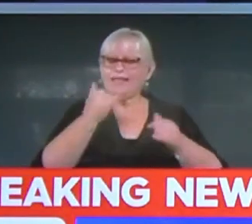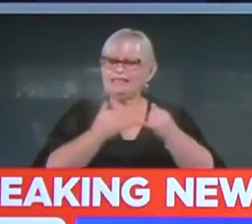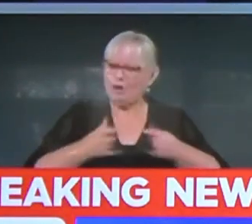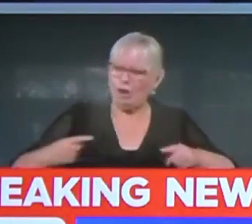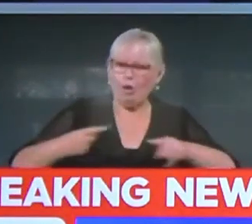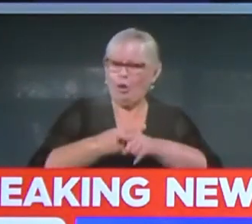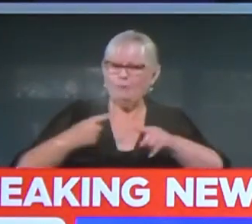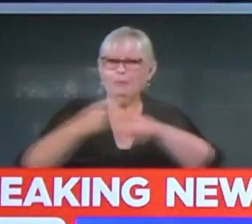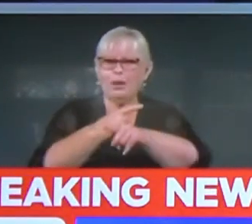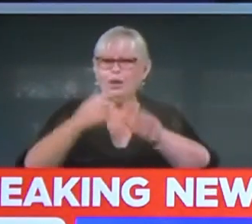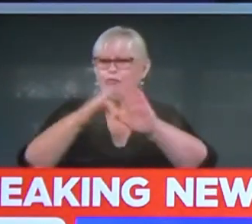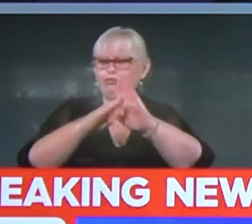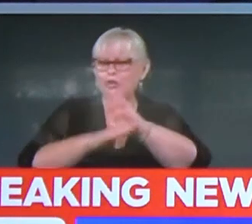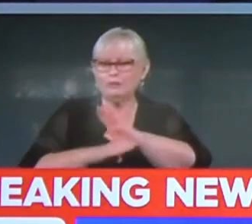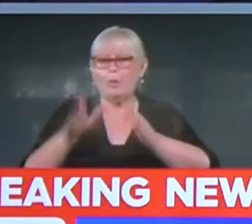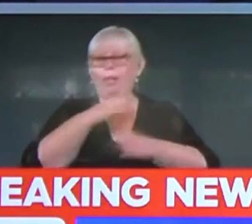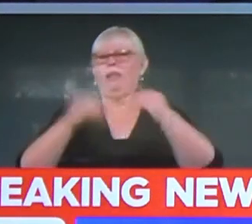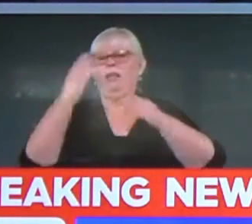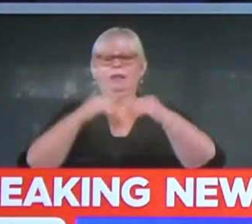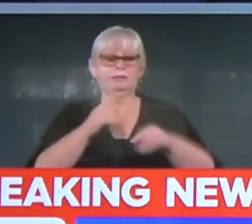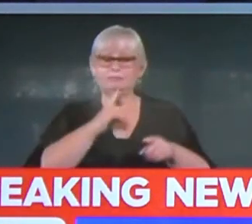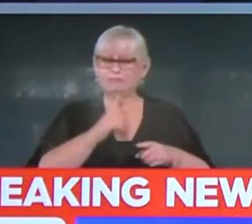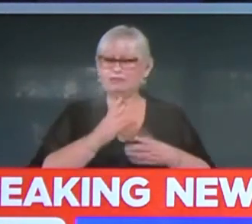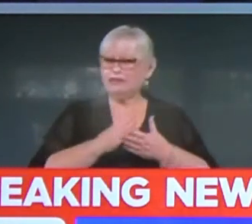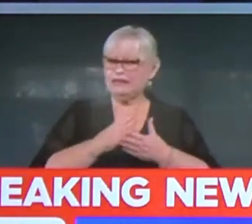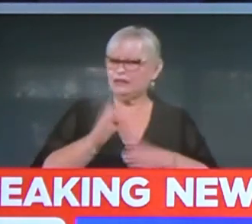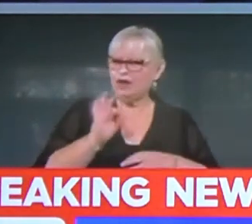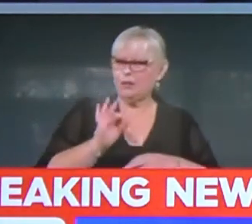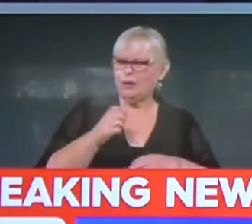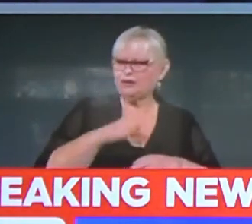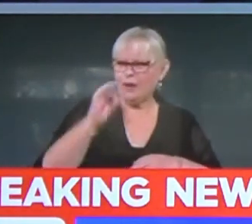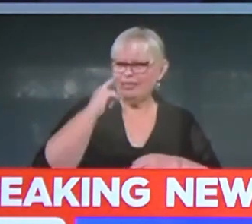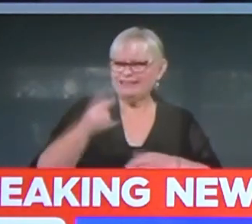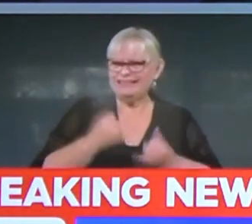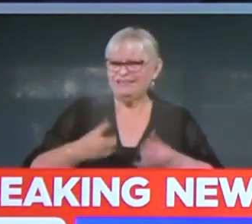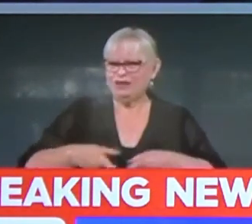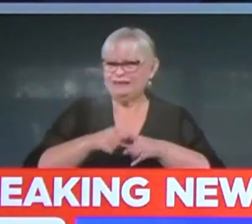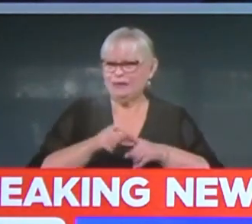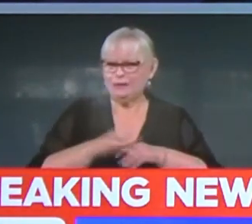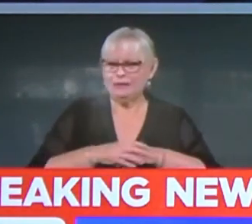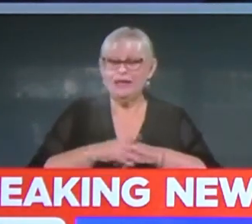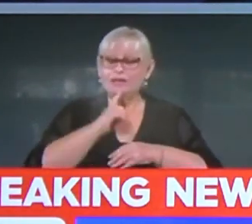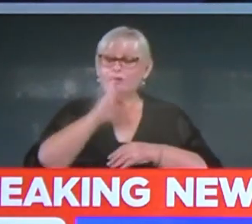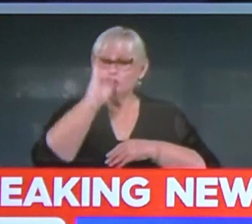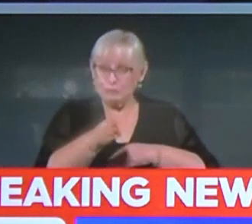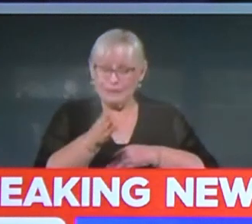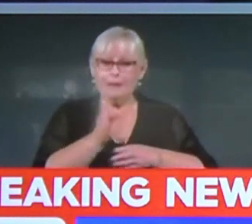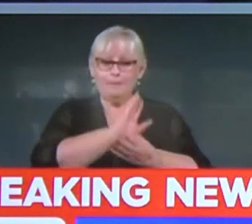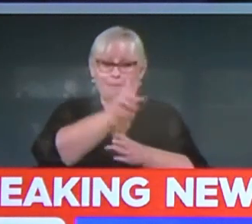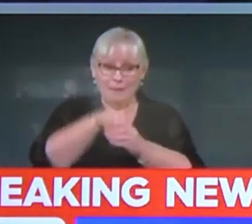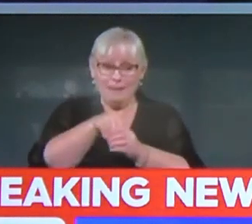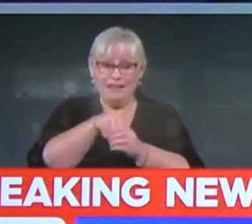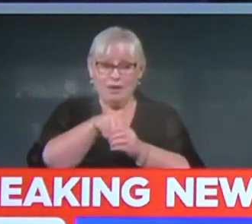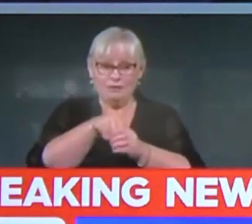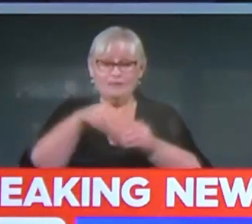very complicated rules for Australians to get across. Well, no, I don't think it's that complicated to understand that only the direct participants in a wedding